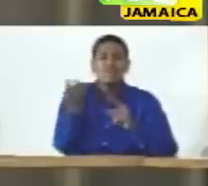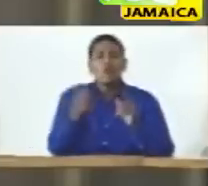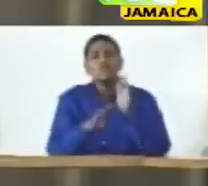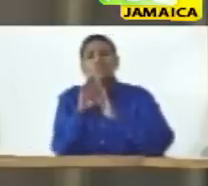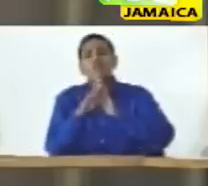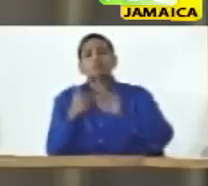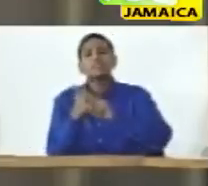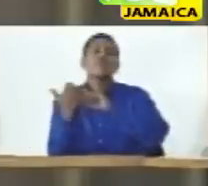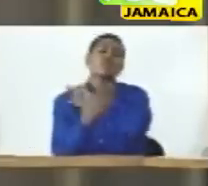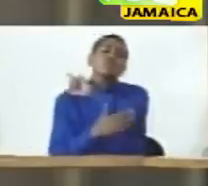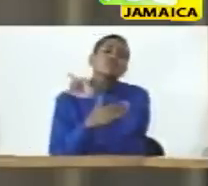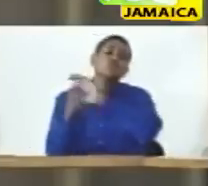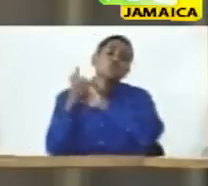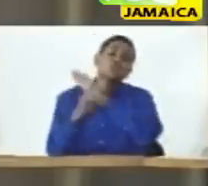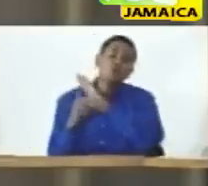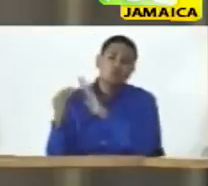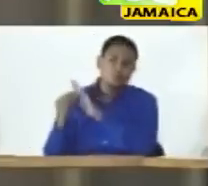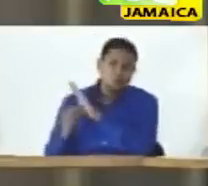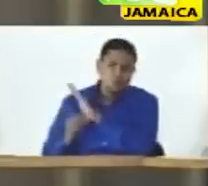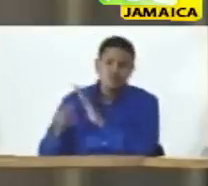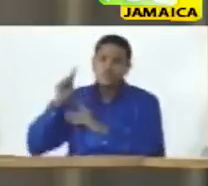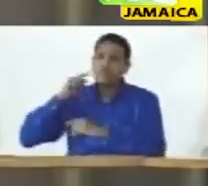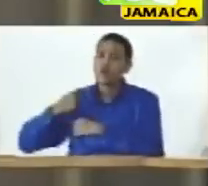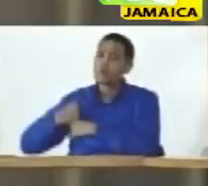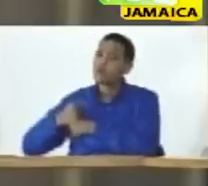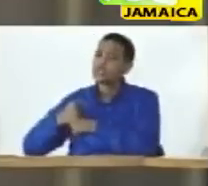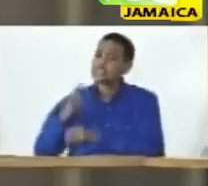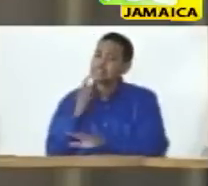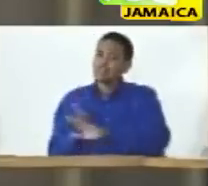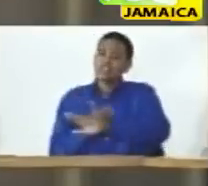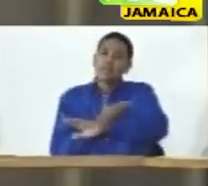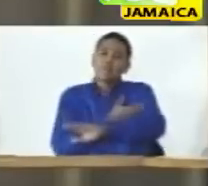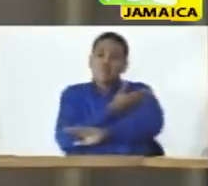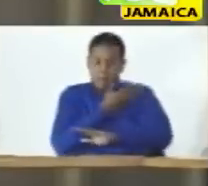of a national policy for productivity improvement.